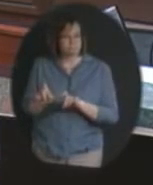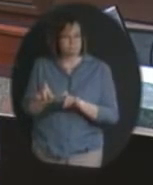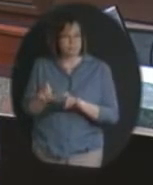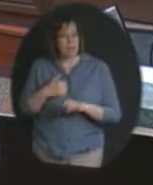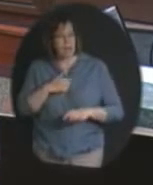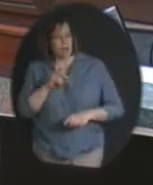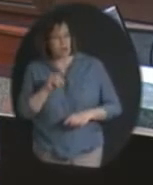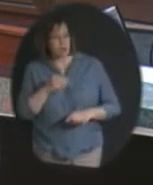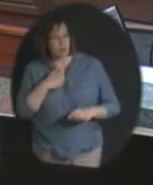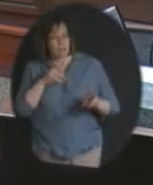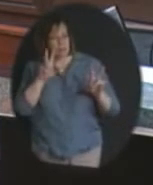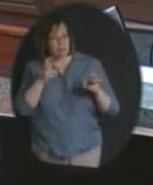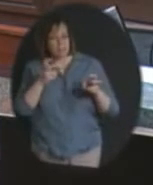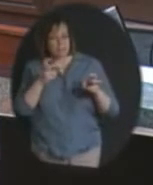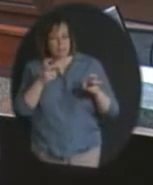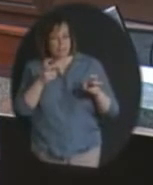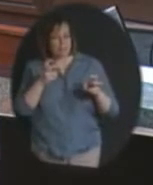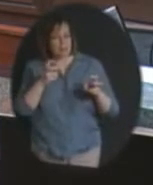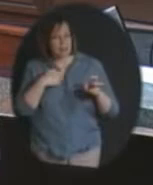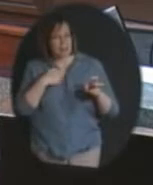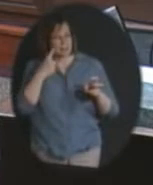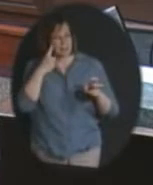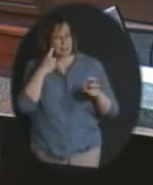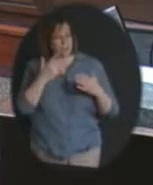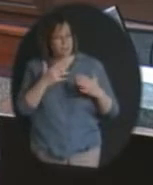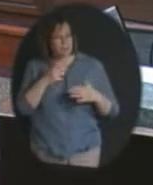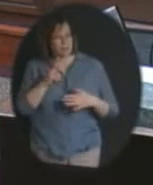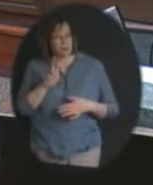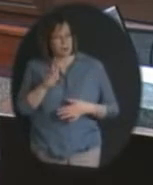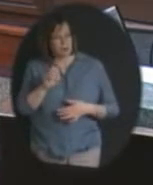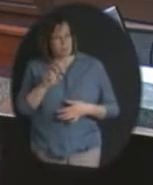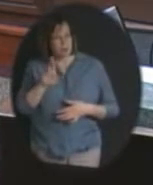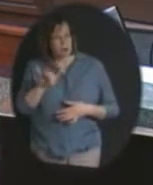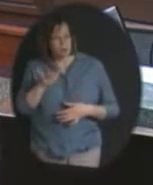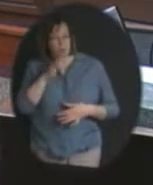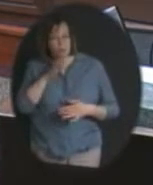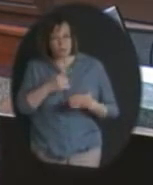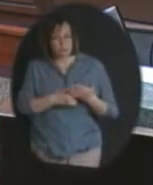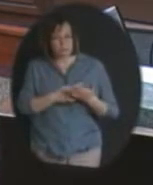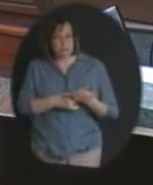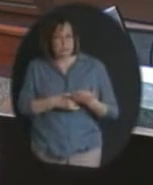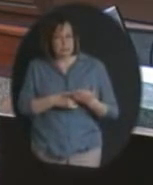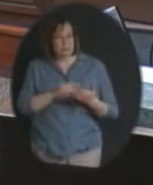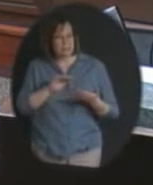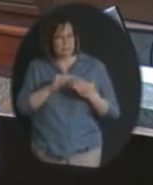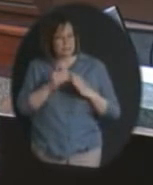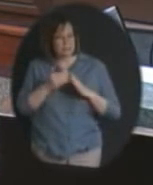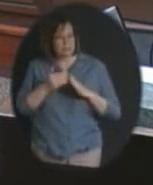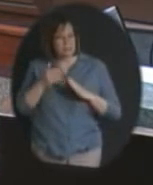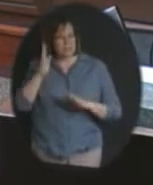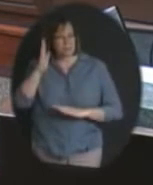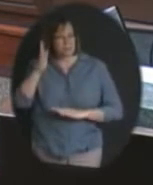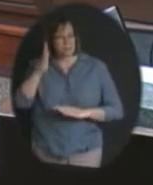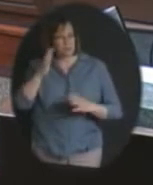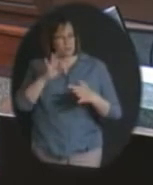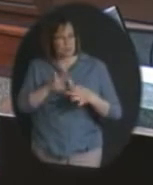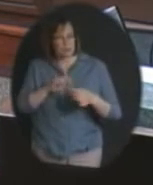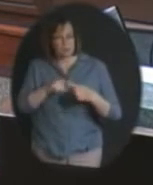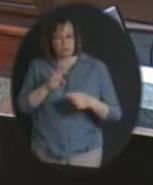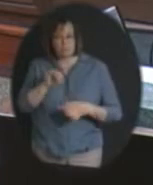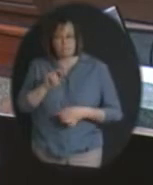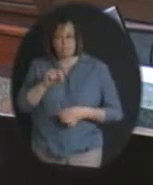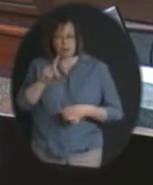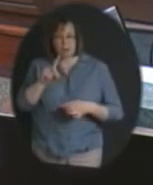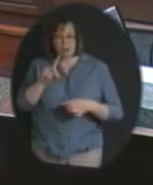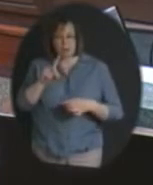Well, I do have a topic, however, I think probably Dr. Berry is going to talk about civic presentations in regard to the bond issue,